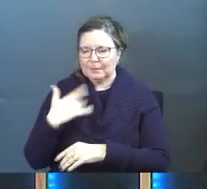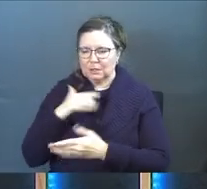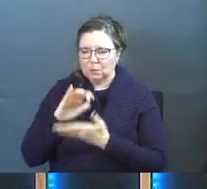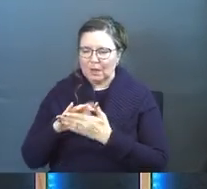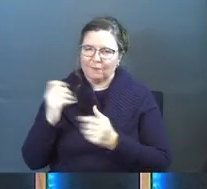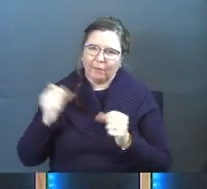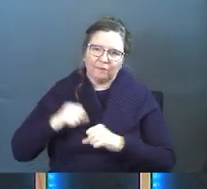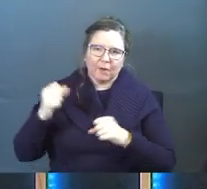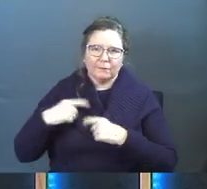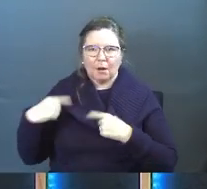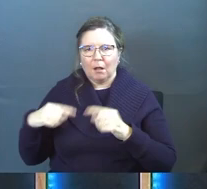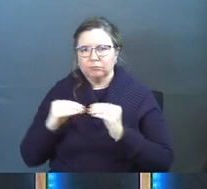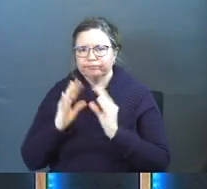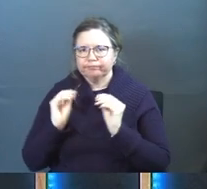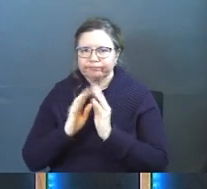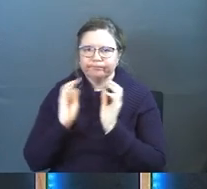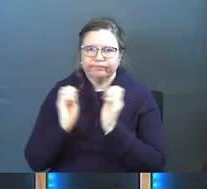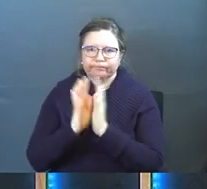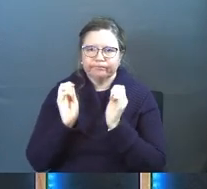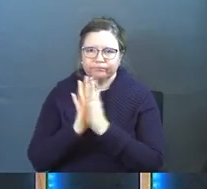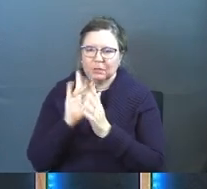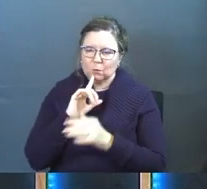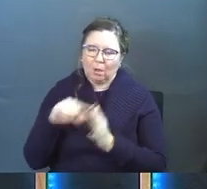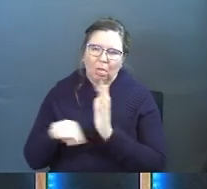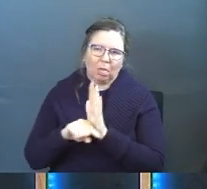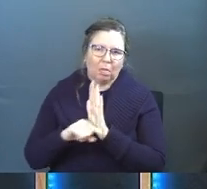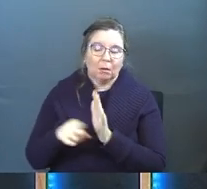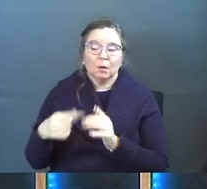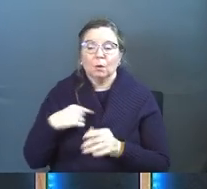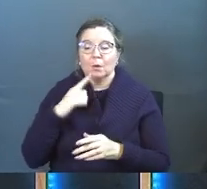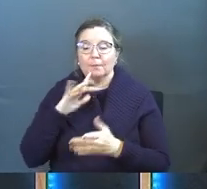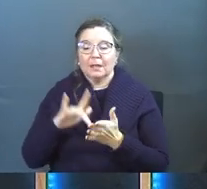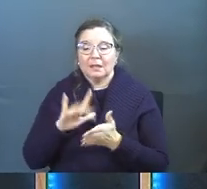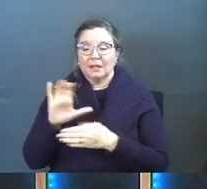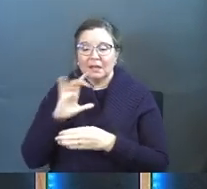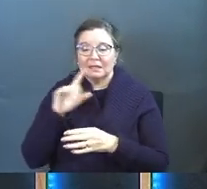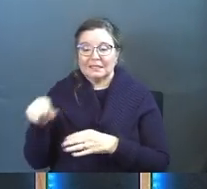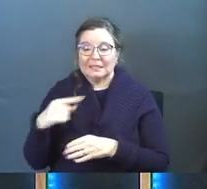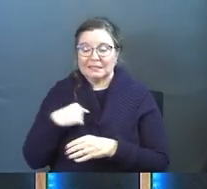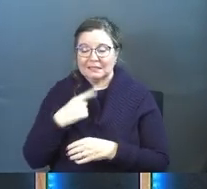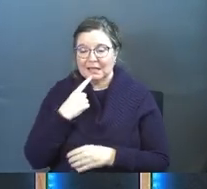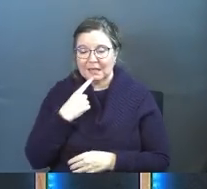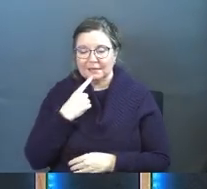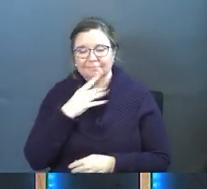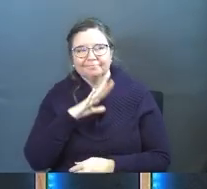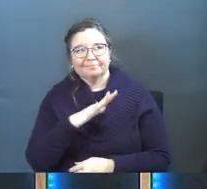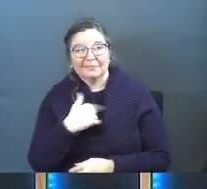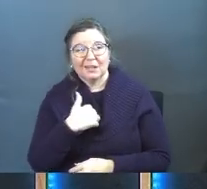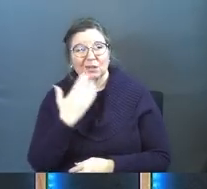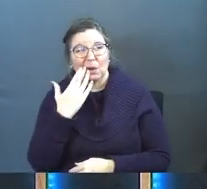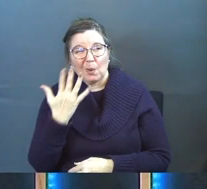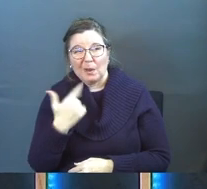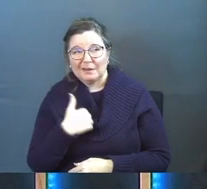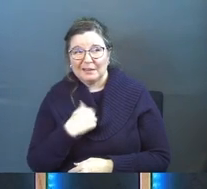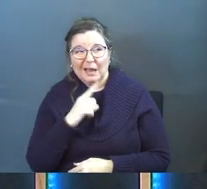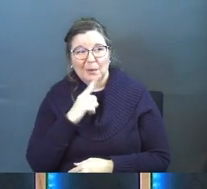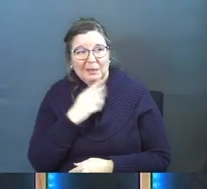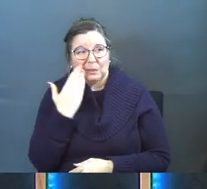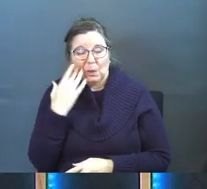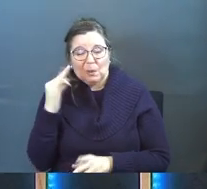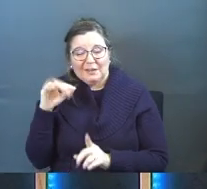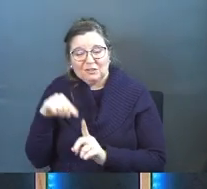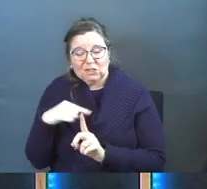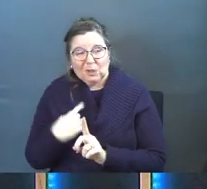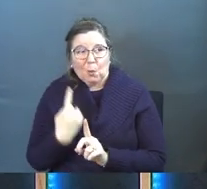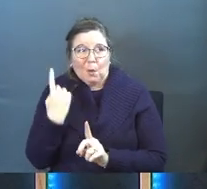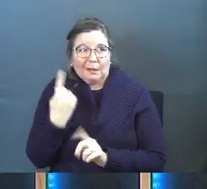about all the fights that they were having. He was really, really down about it. And in the midst of the conversation, this guy, Steve, said to me, "And you know what? I really don't